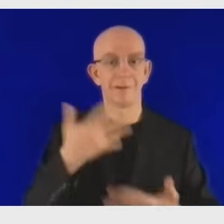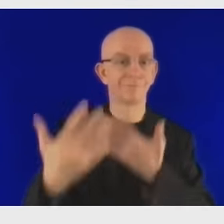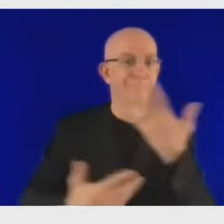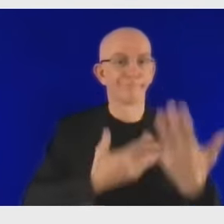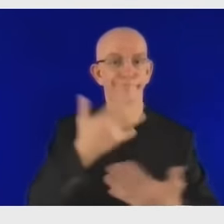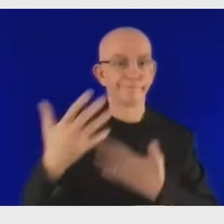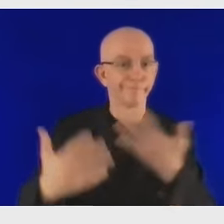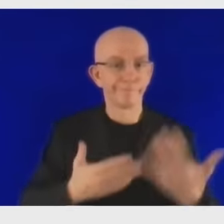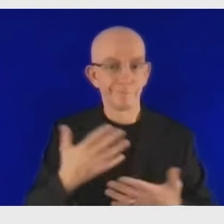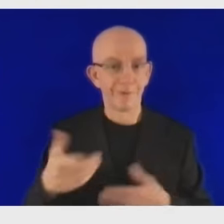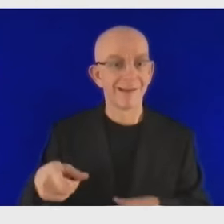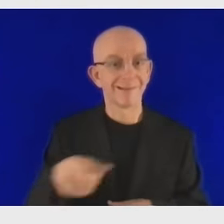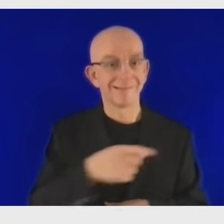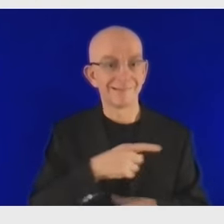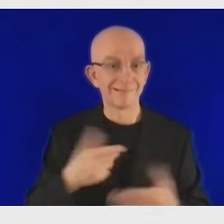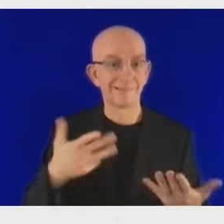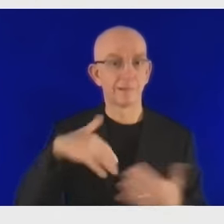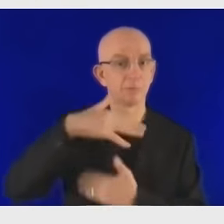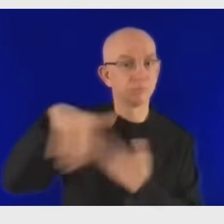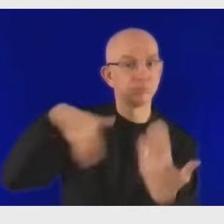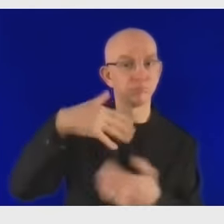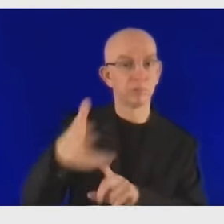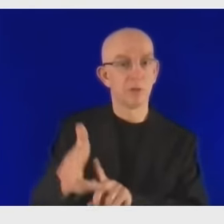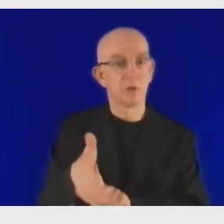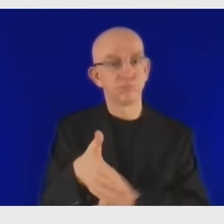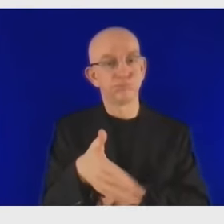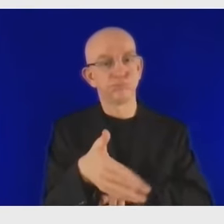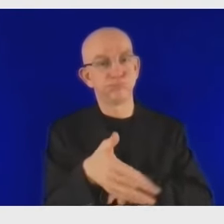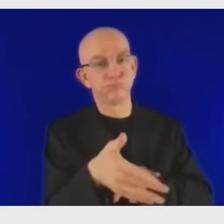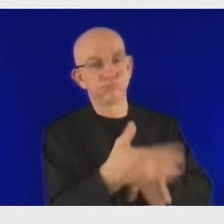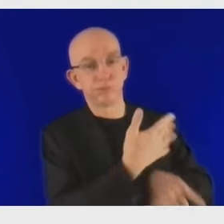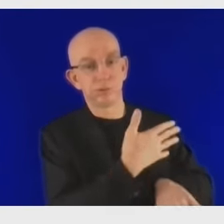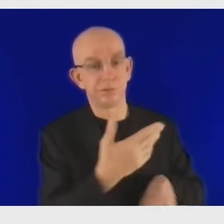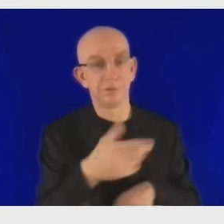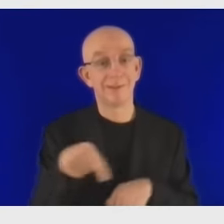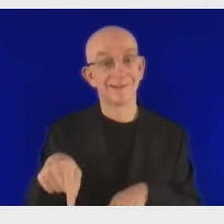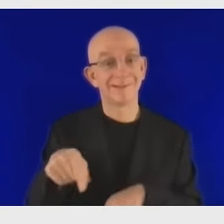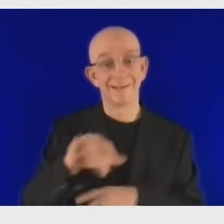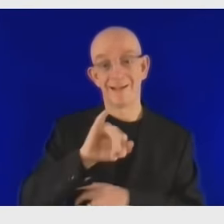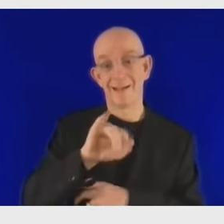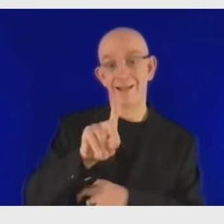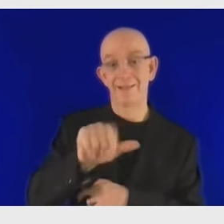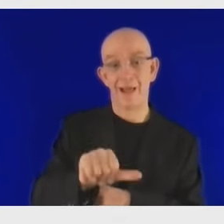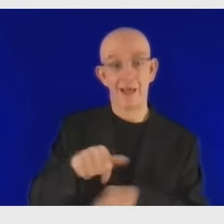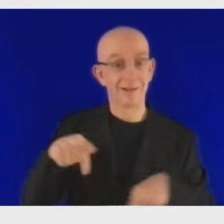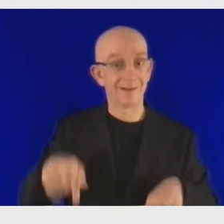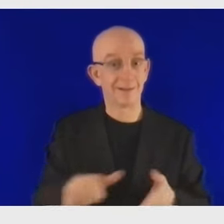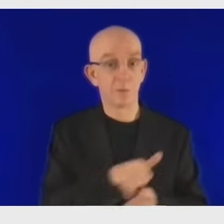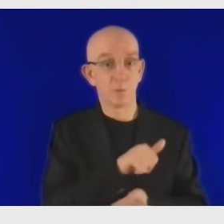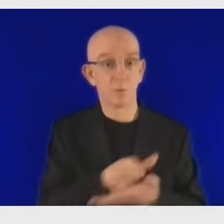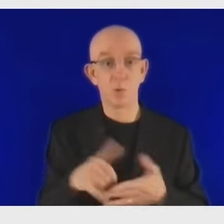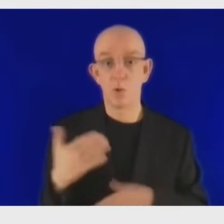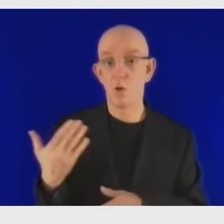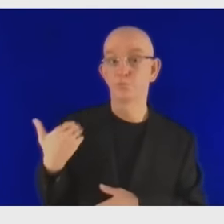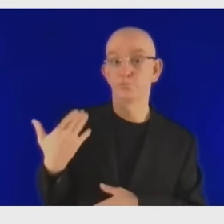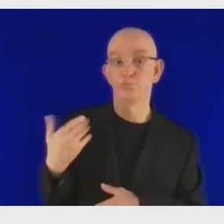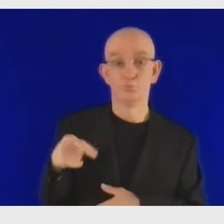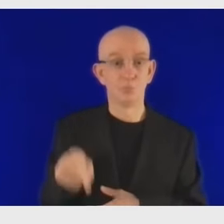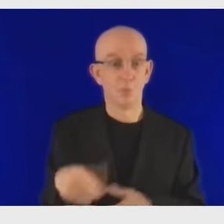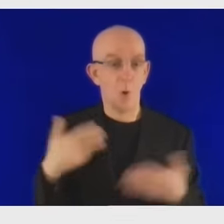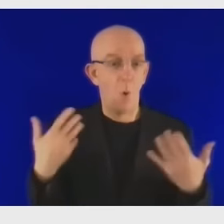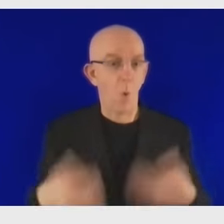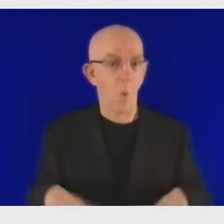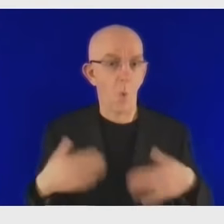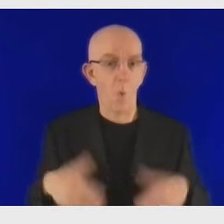affected communities are also the most vulnerable and marginalized in any country. So the issue of inequality very high on everyone's